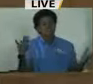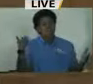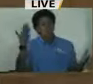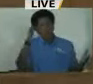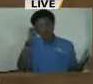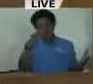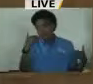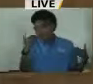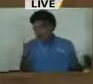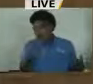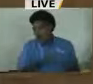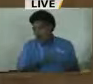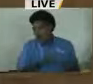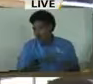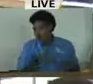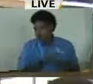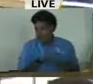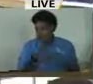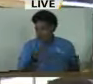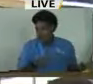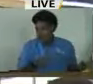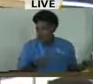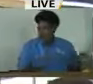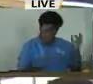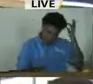this. I don't know where you're going with this. But